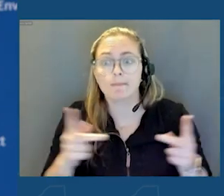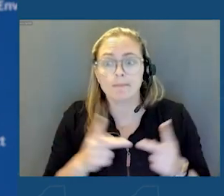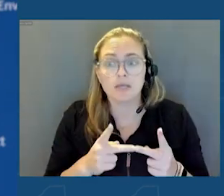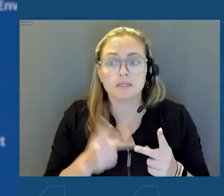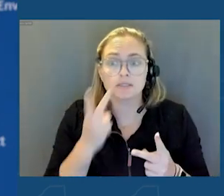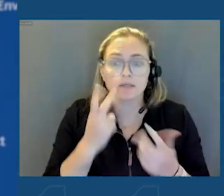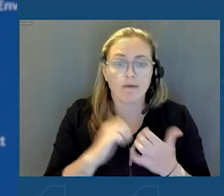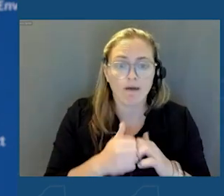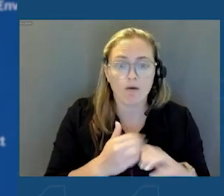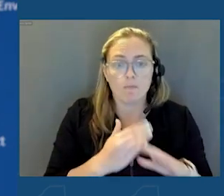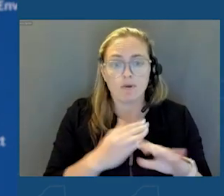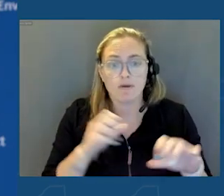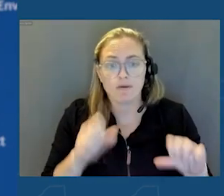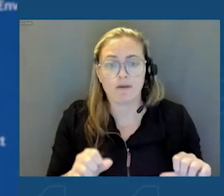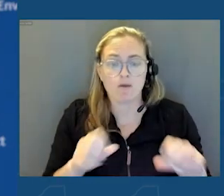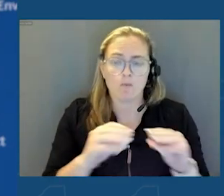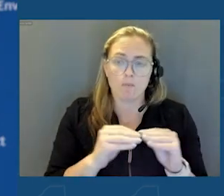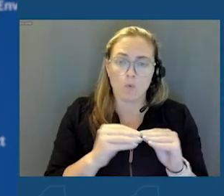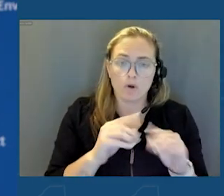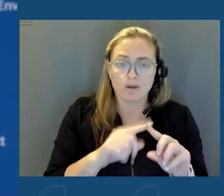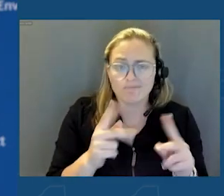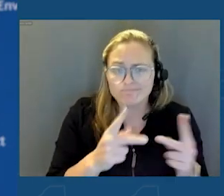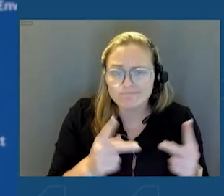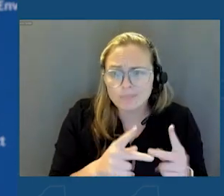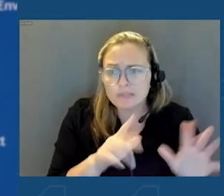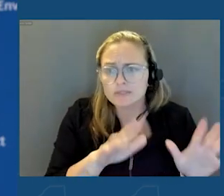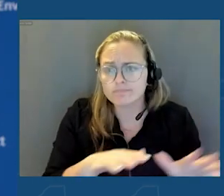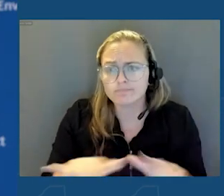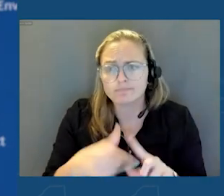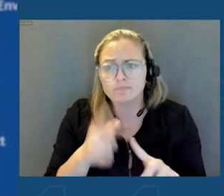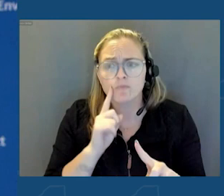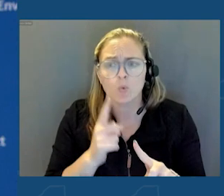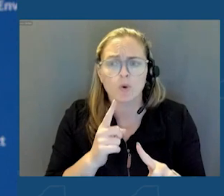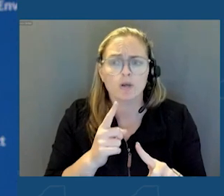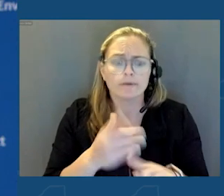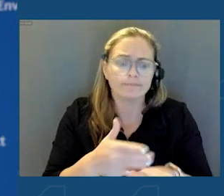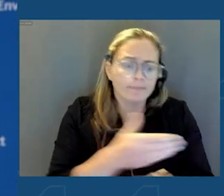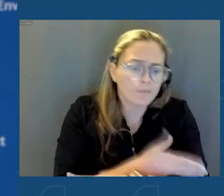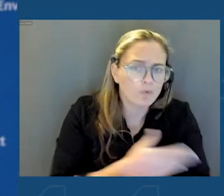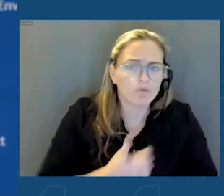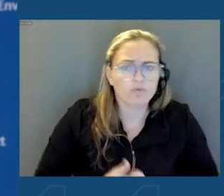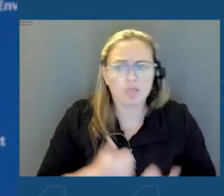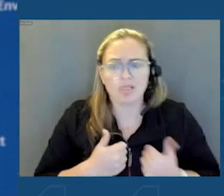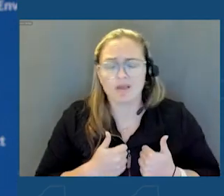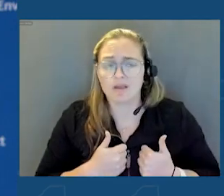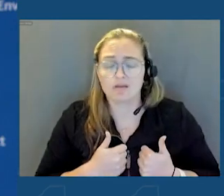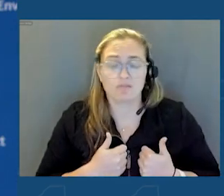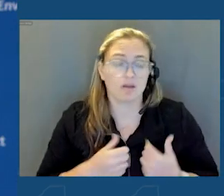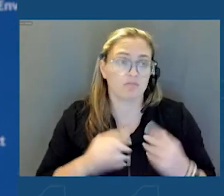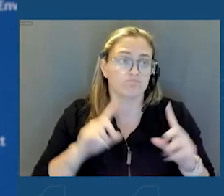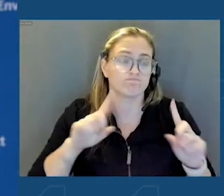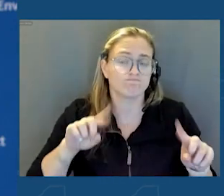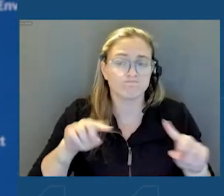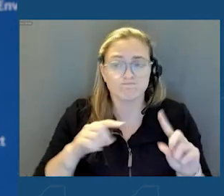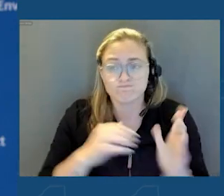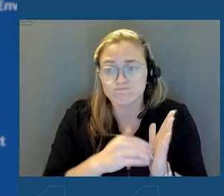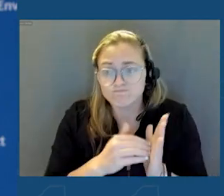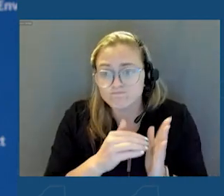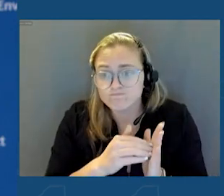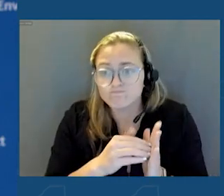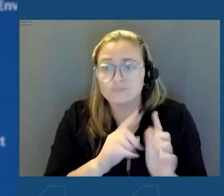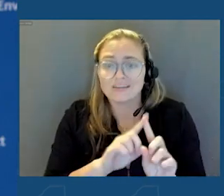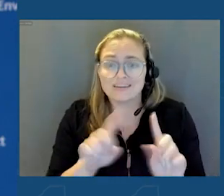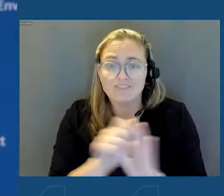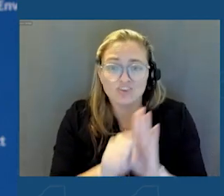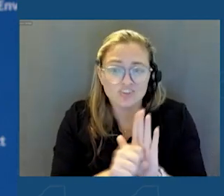protect them, more spaces for recreation and ways to improve the quality of life. I have been to more state parks, I know our commissioner knows this, even before I became